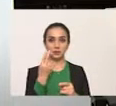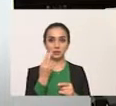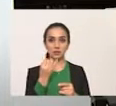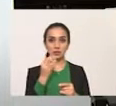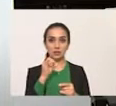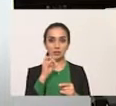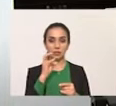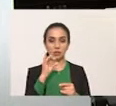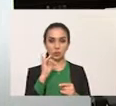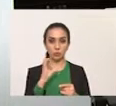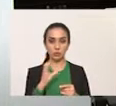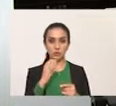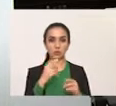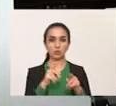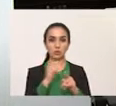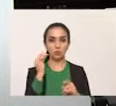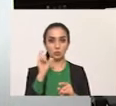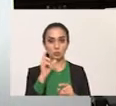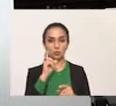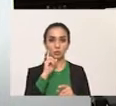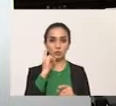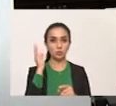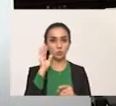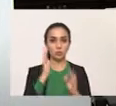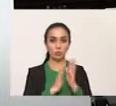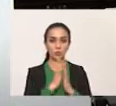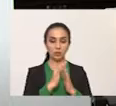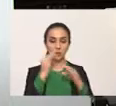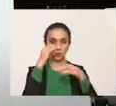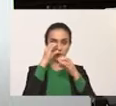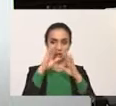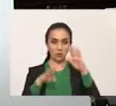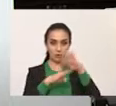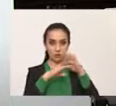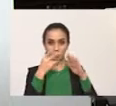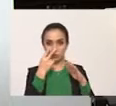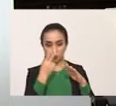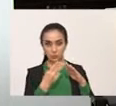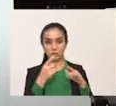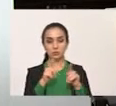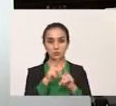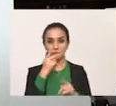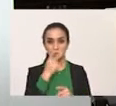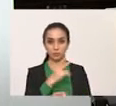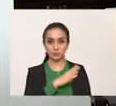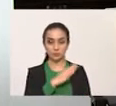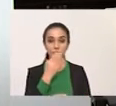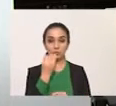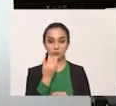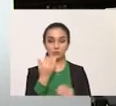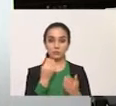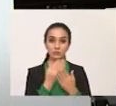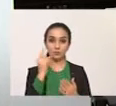subtilis hamda ko'k yashil suv o'tlarining mikroskop ostida ko'rinishini kuzatdik.